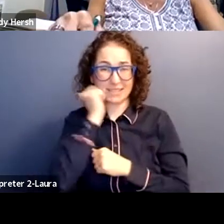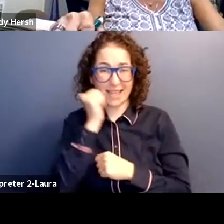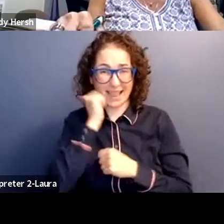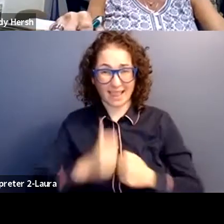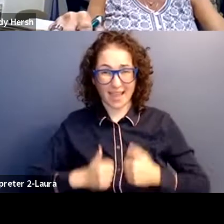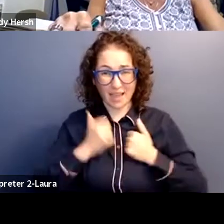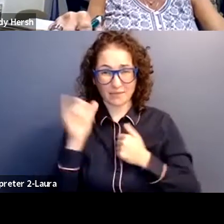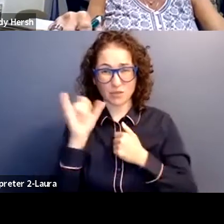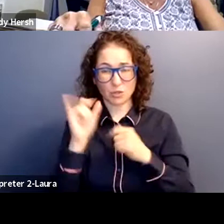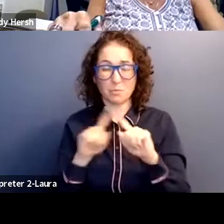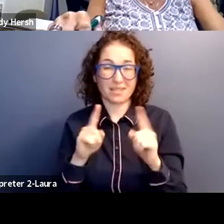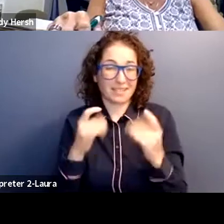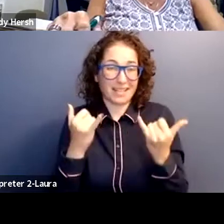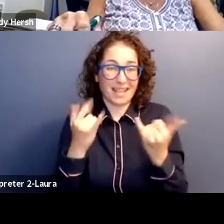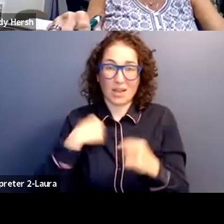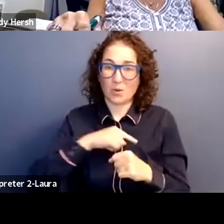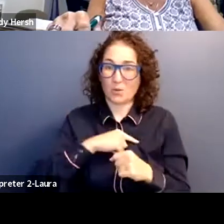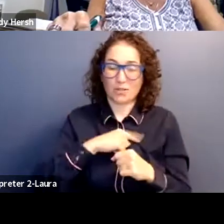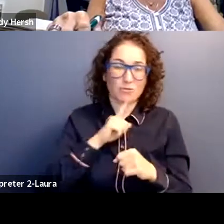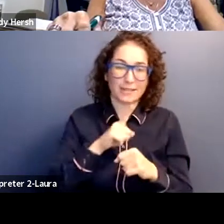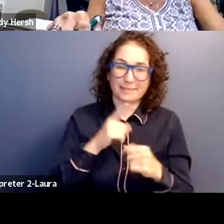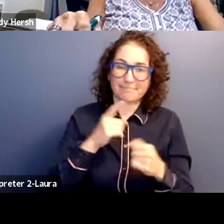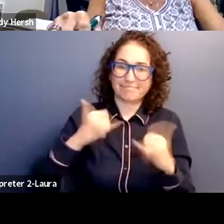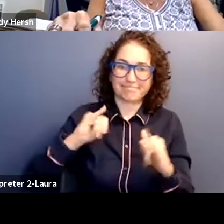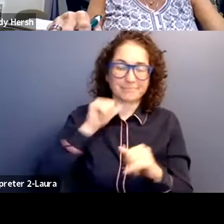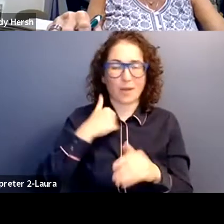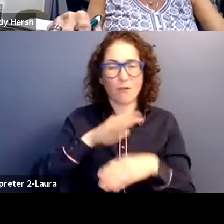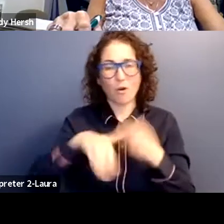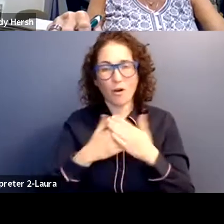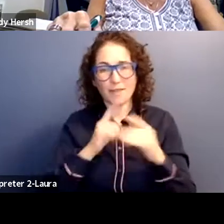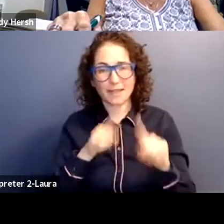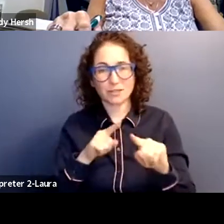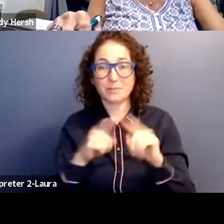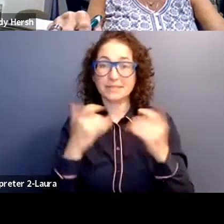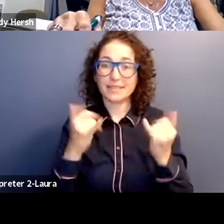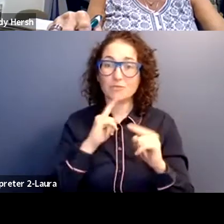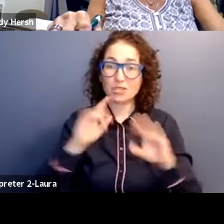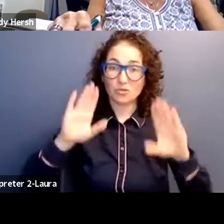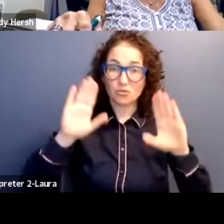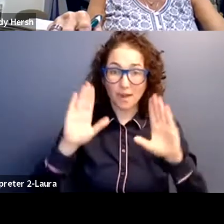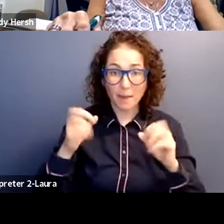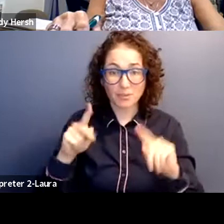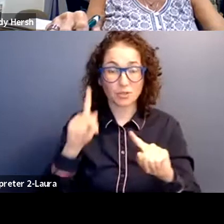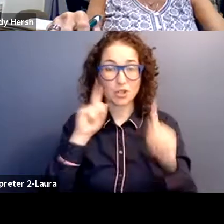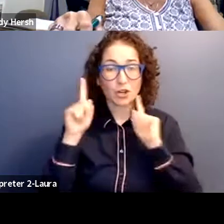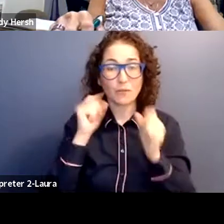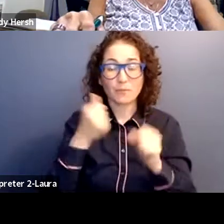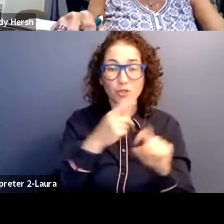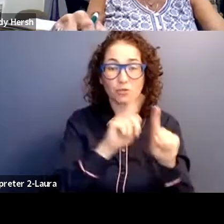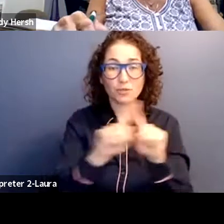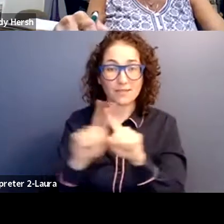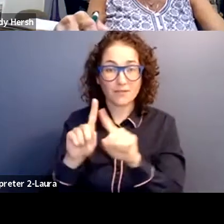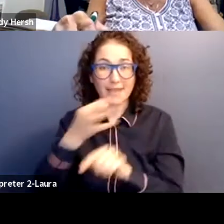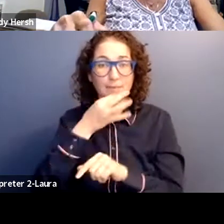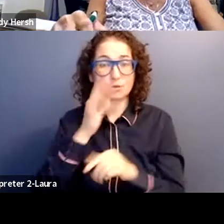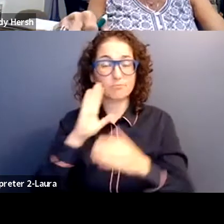the truth is at this point that we don't have all the answers. And today we have the great opportunity to really hear from a number of experts that are going to shed some light